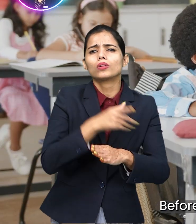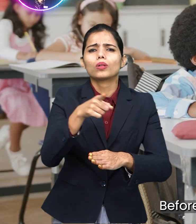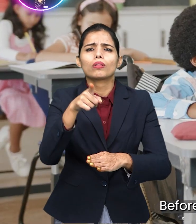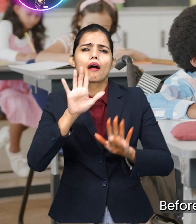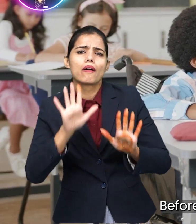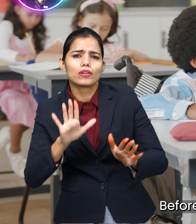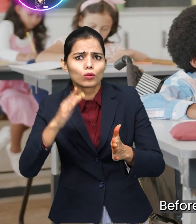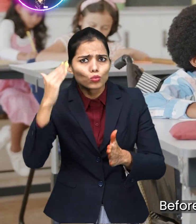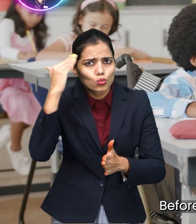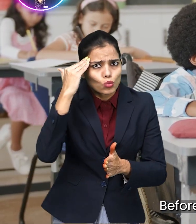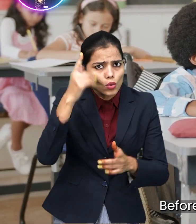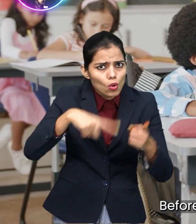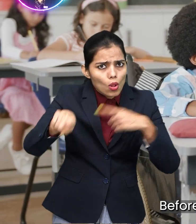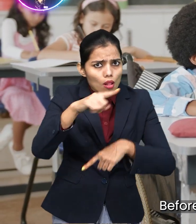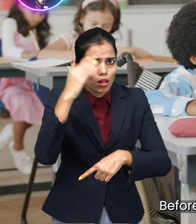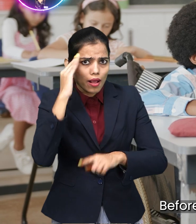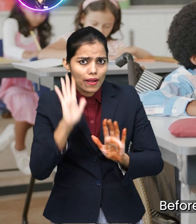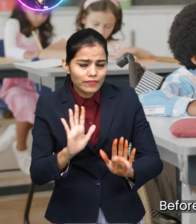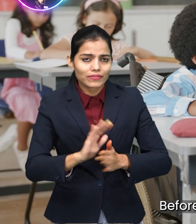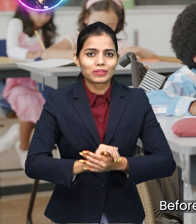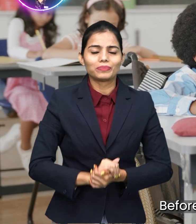Before that, you have to know